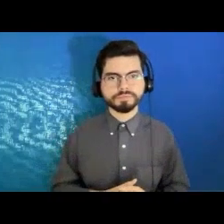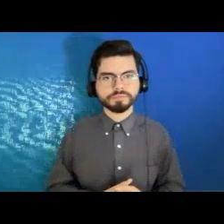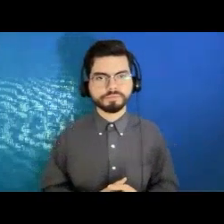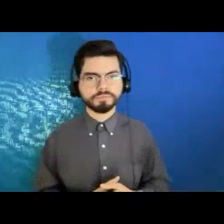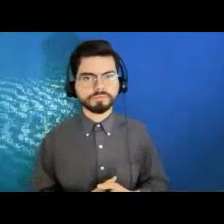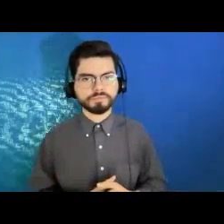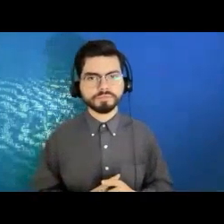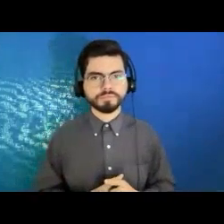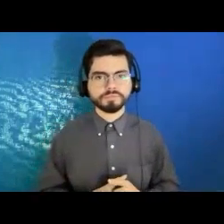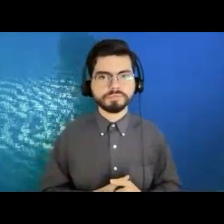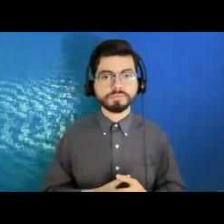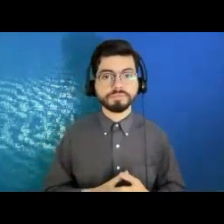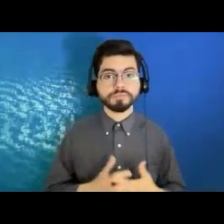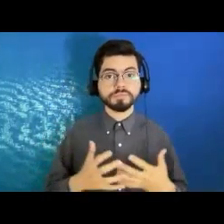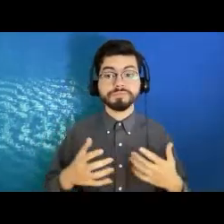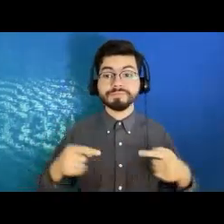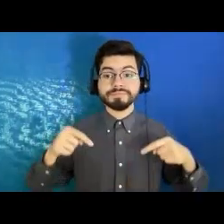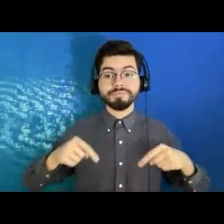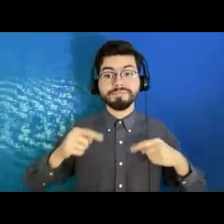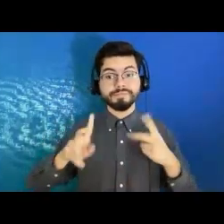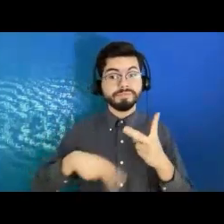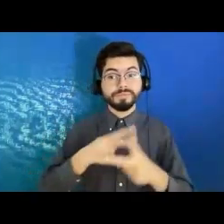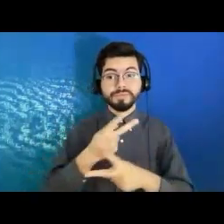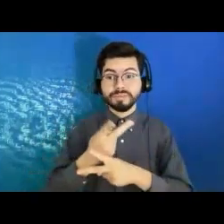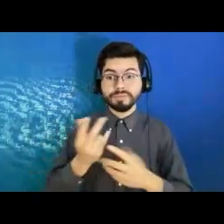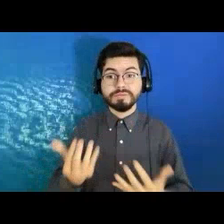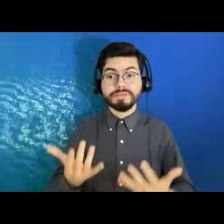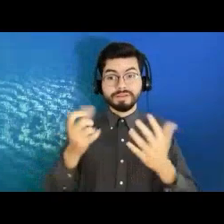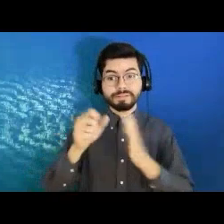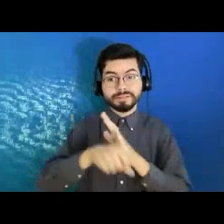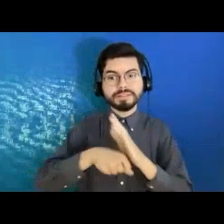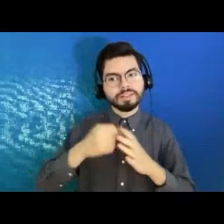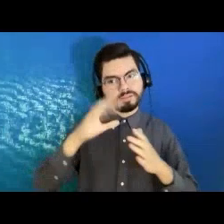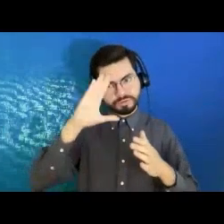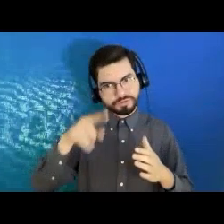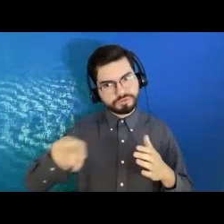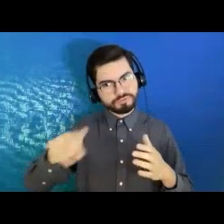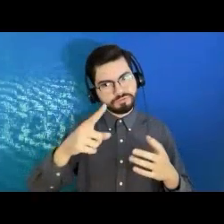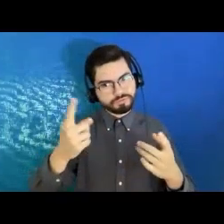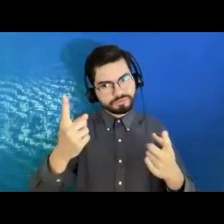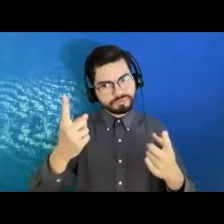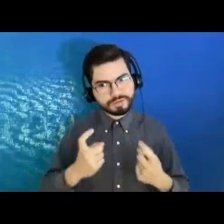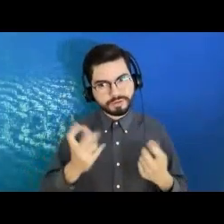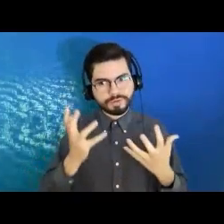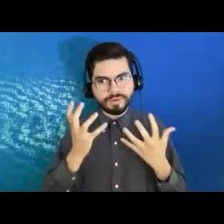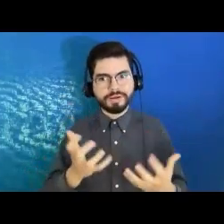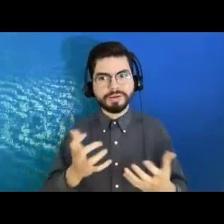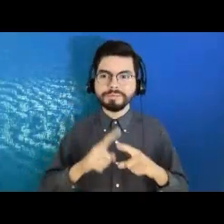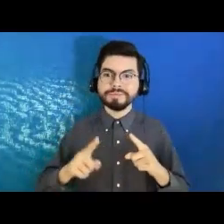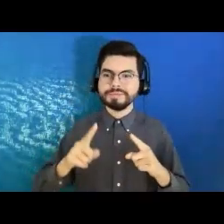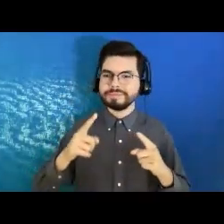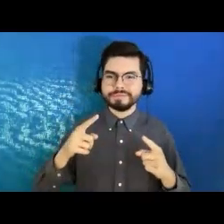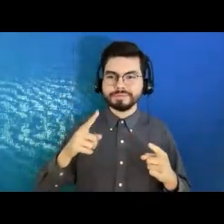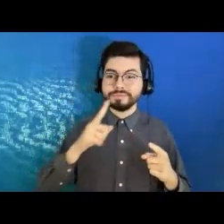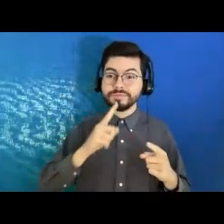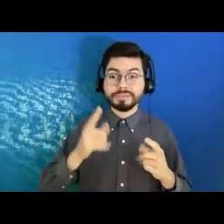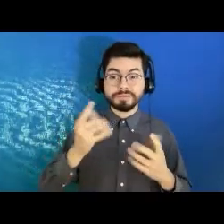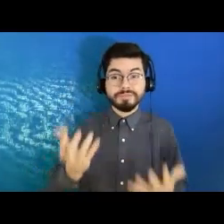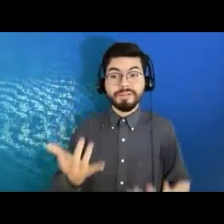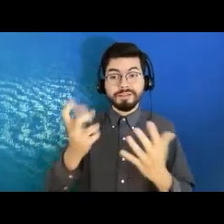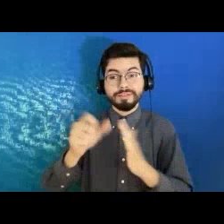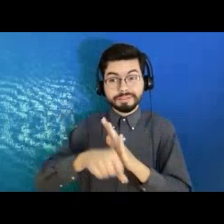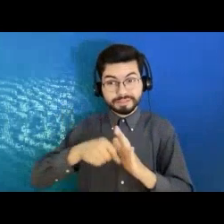Too early to say what kind of fire season we're going to have. I know everyone came just to ask me, what's fire season going to look like? But we really are